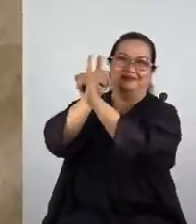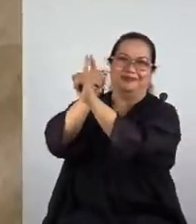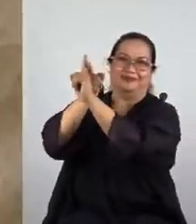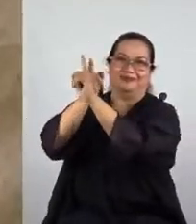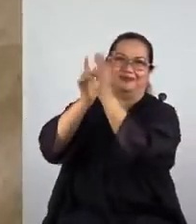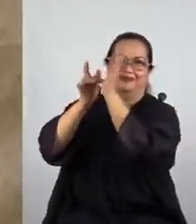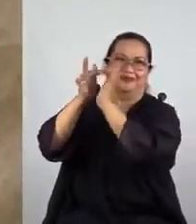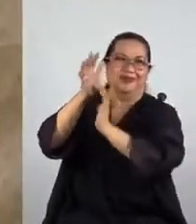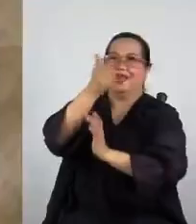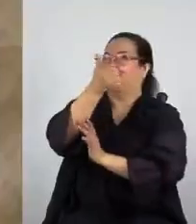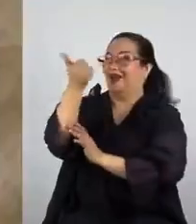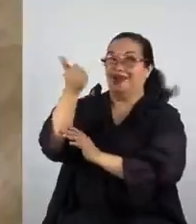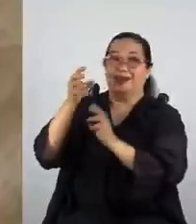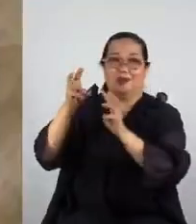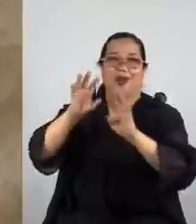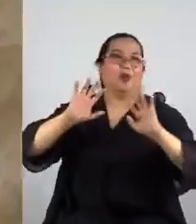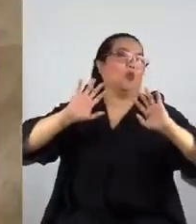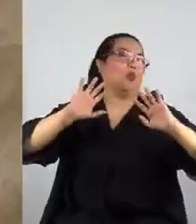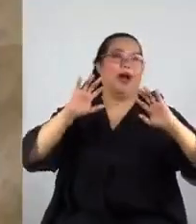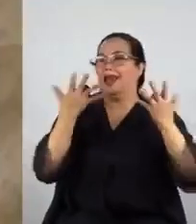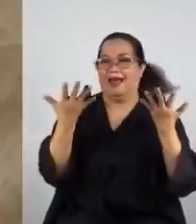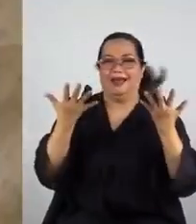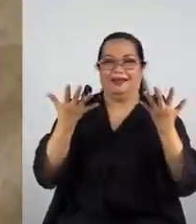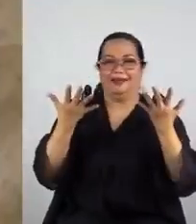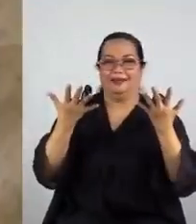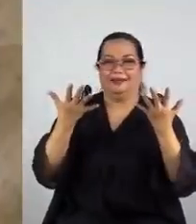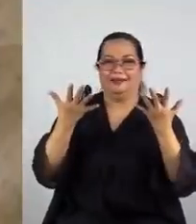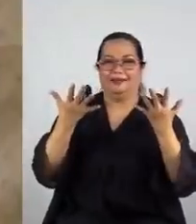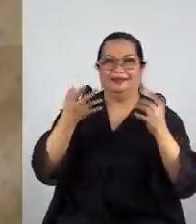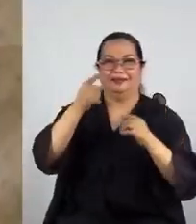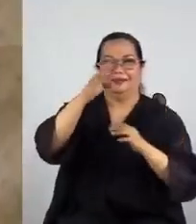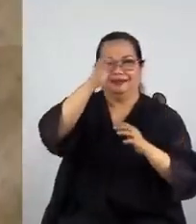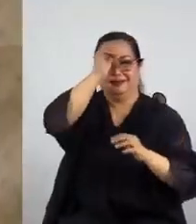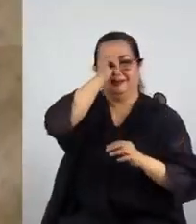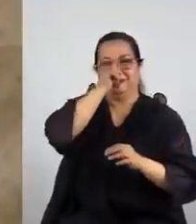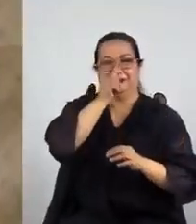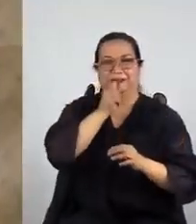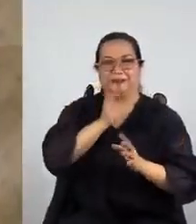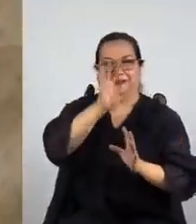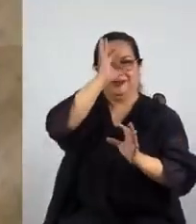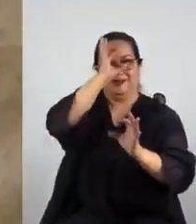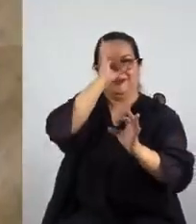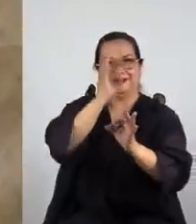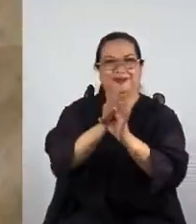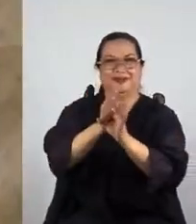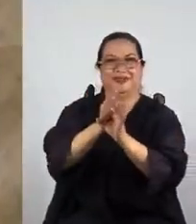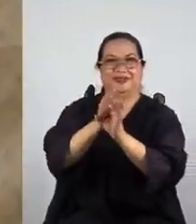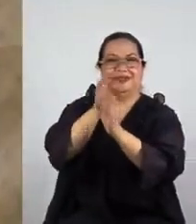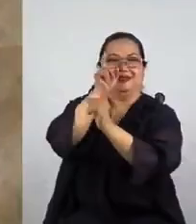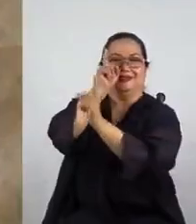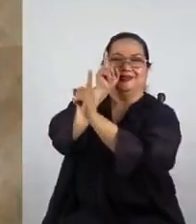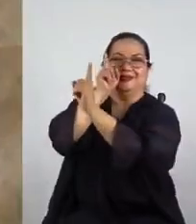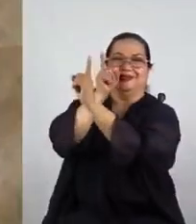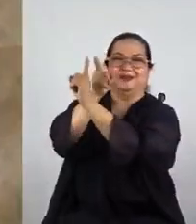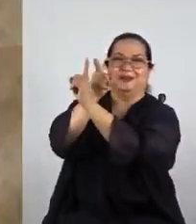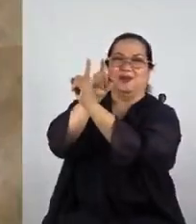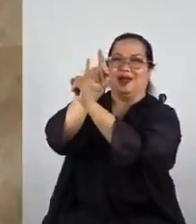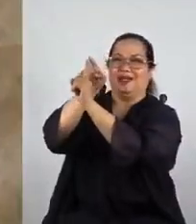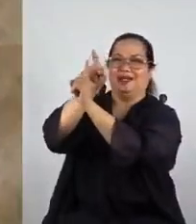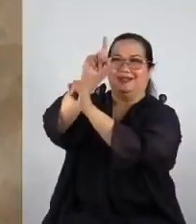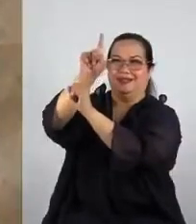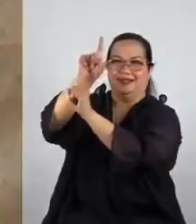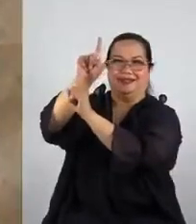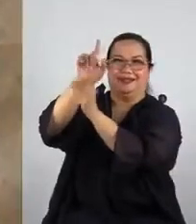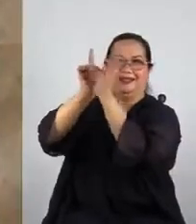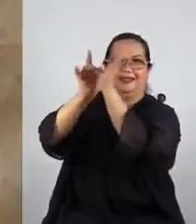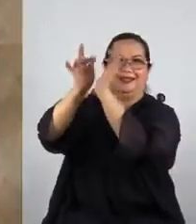is no other way. Believers endure and finish the race of faith by fixing their eyes on Jesus.